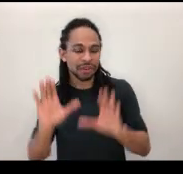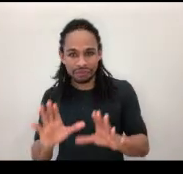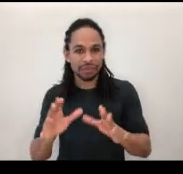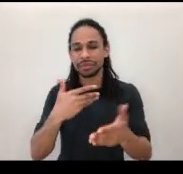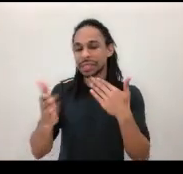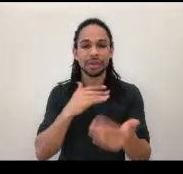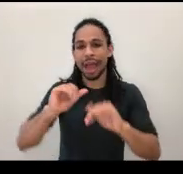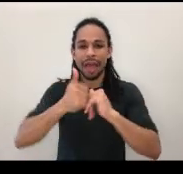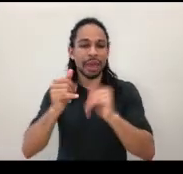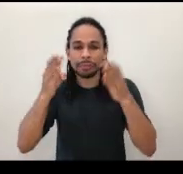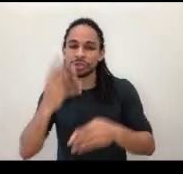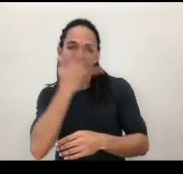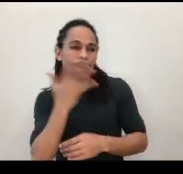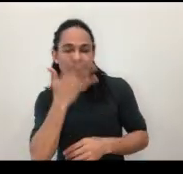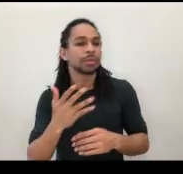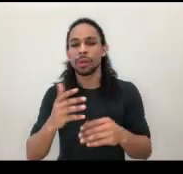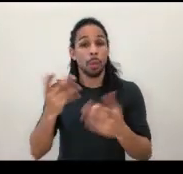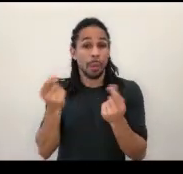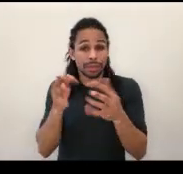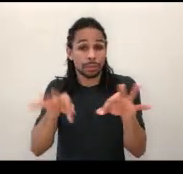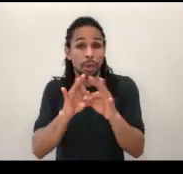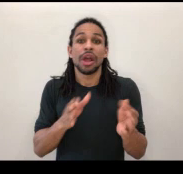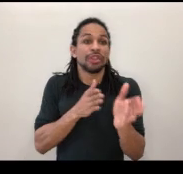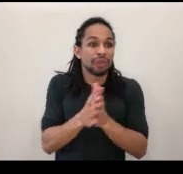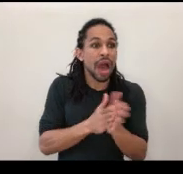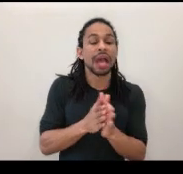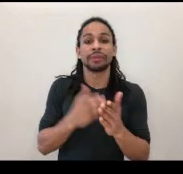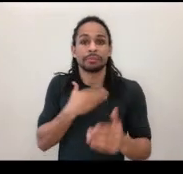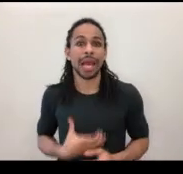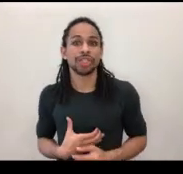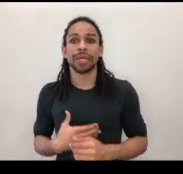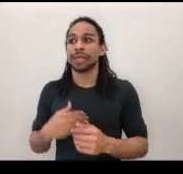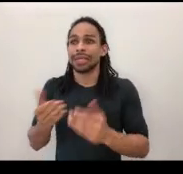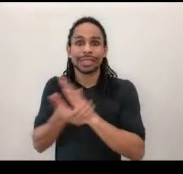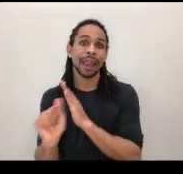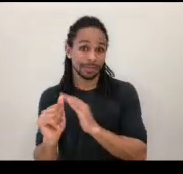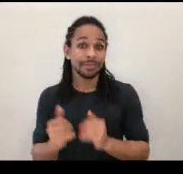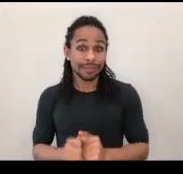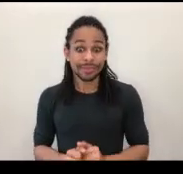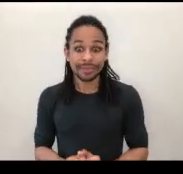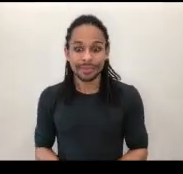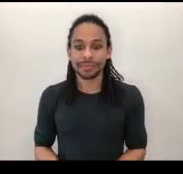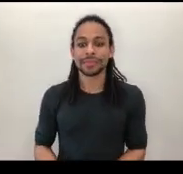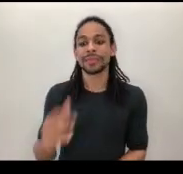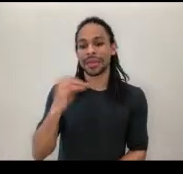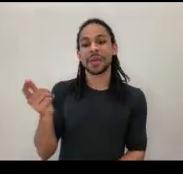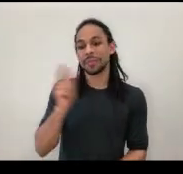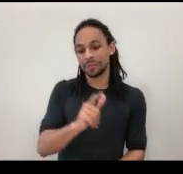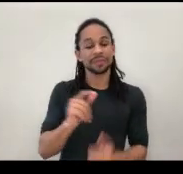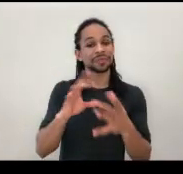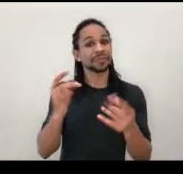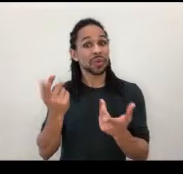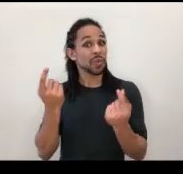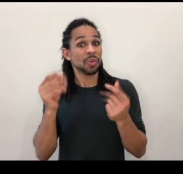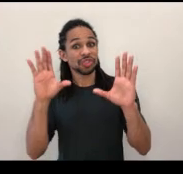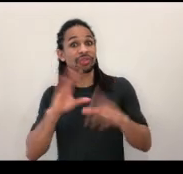It matters about the drive and the passion and the talent. I think what's great about Best Summer Ever as